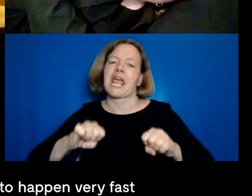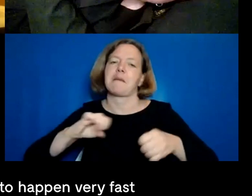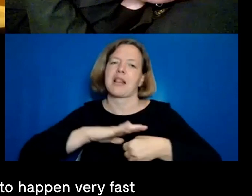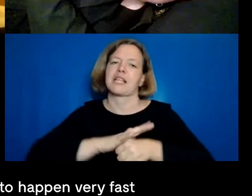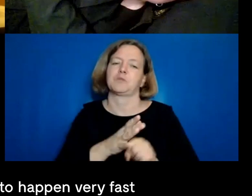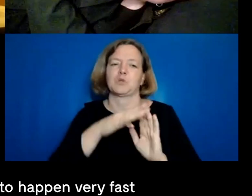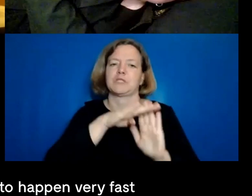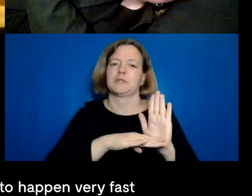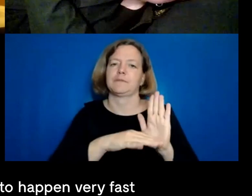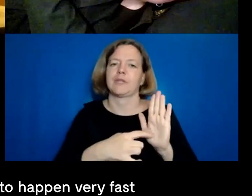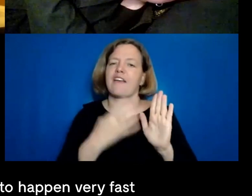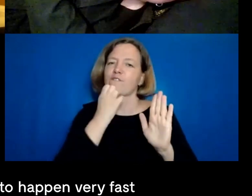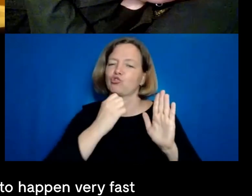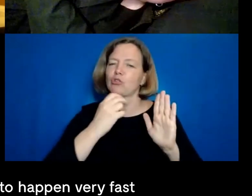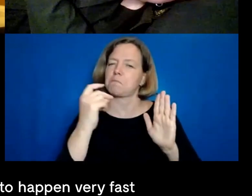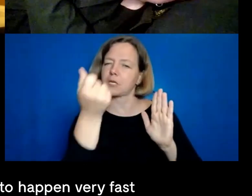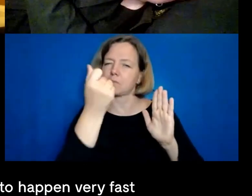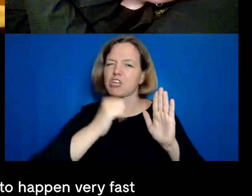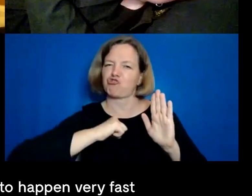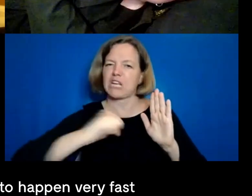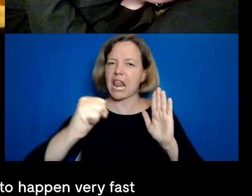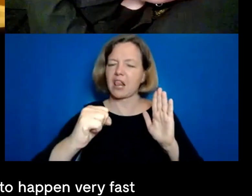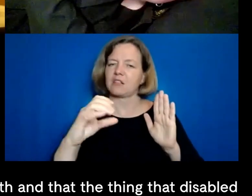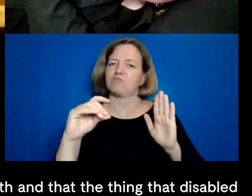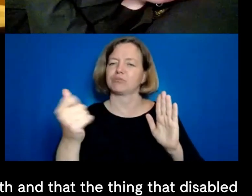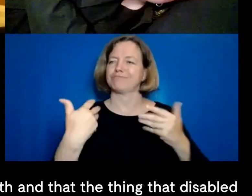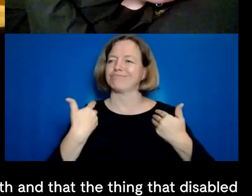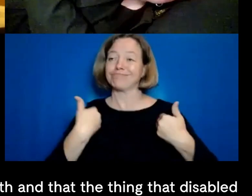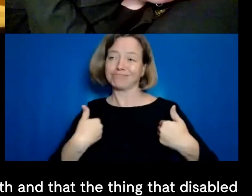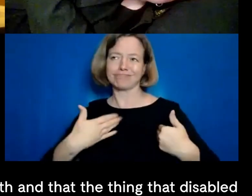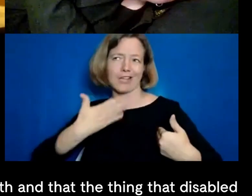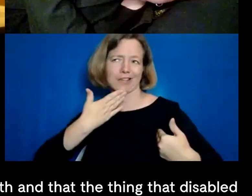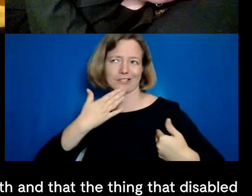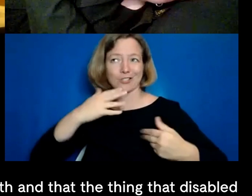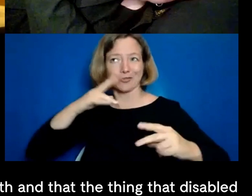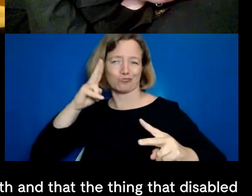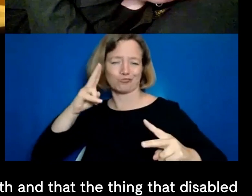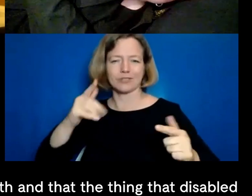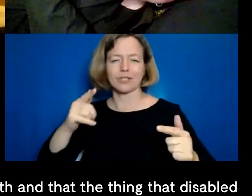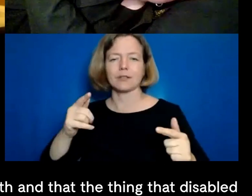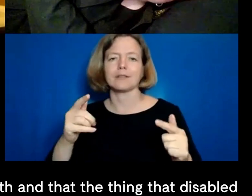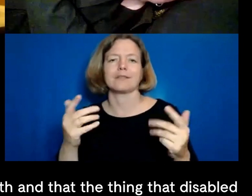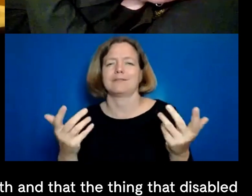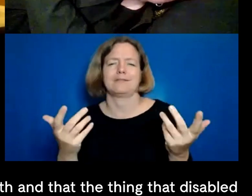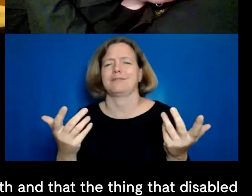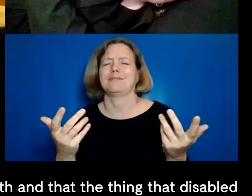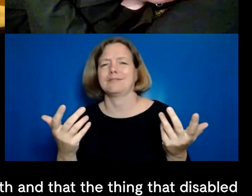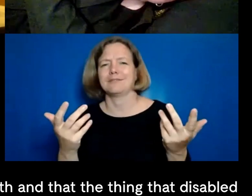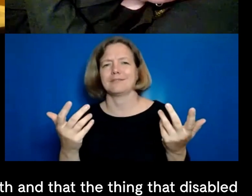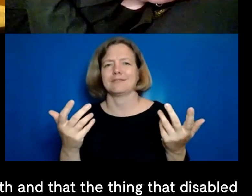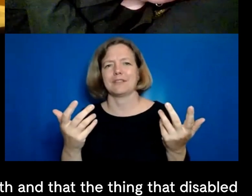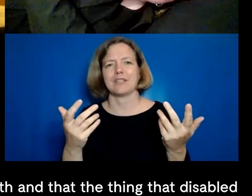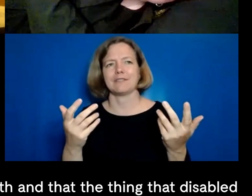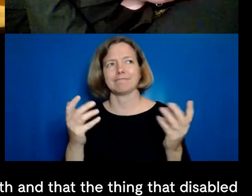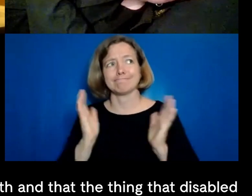very fast and making them look very easy. But I think the things we deal with, and that